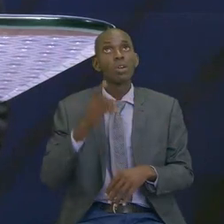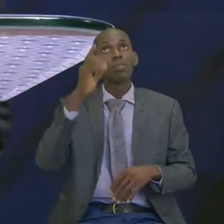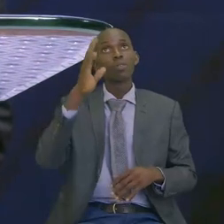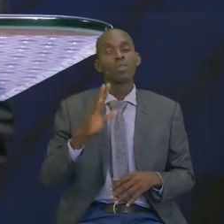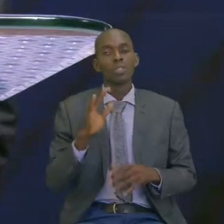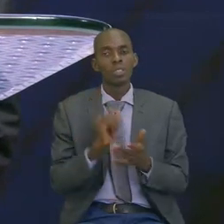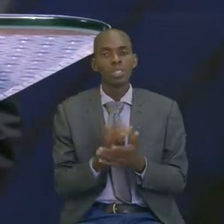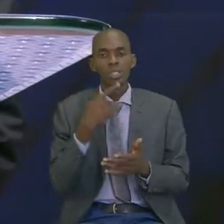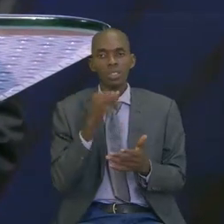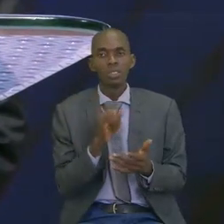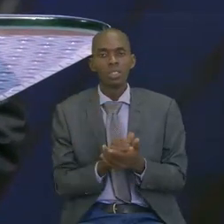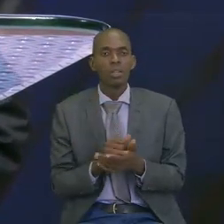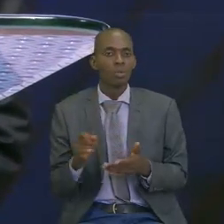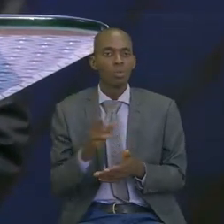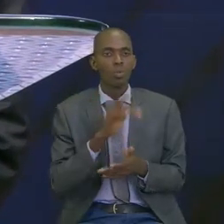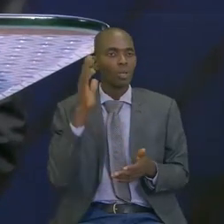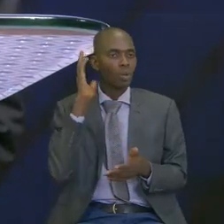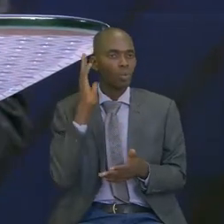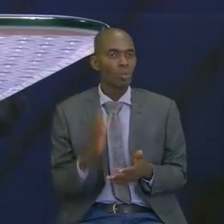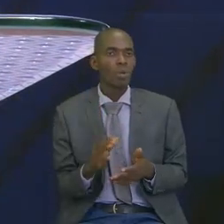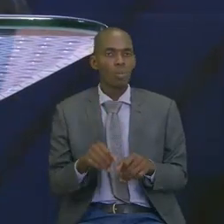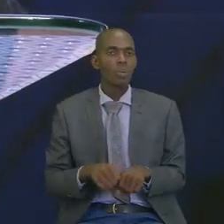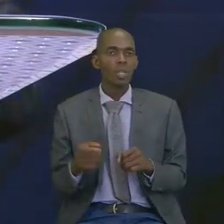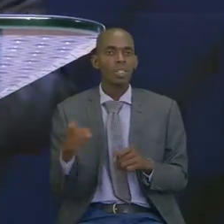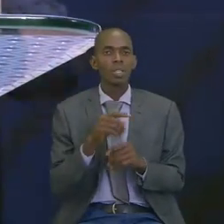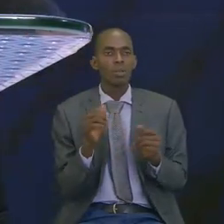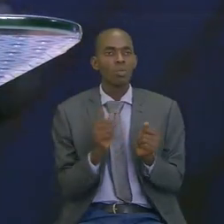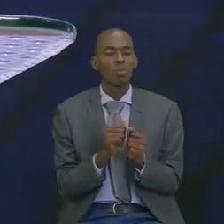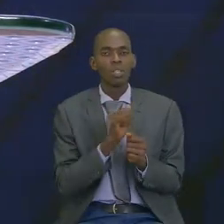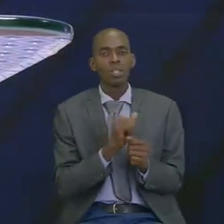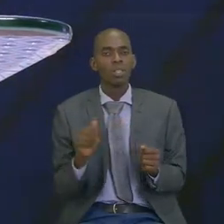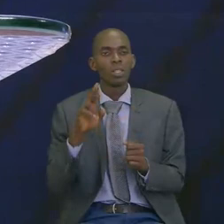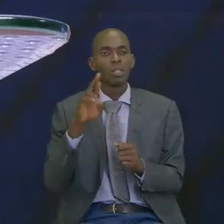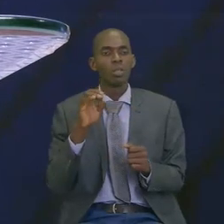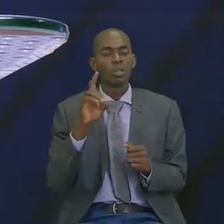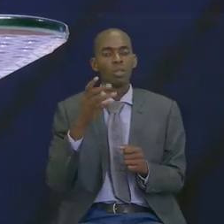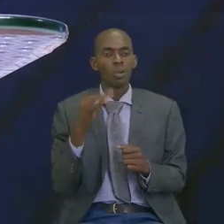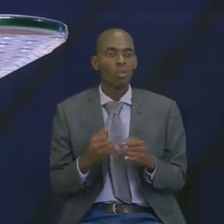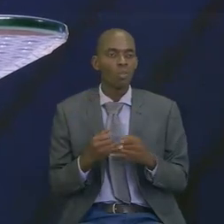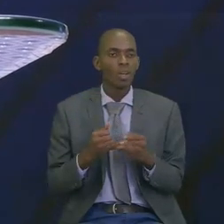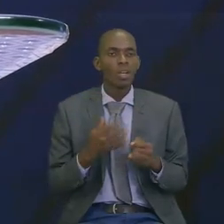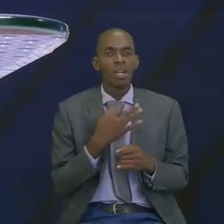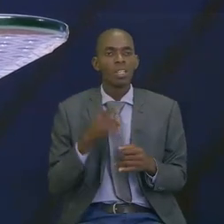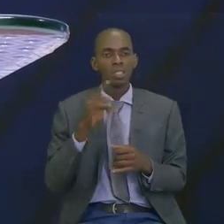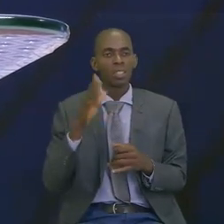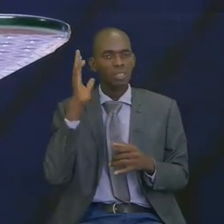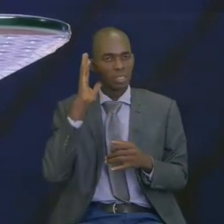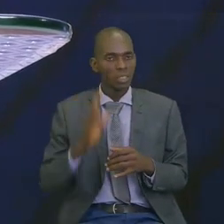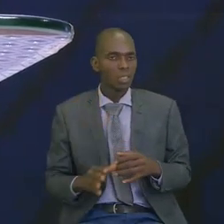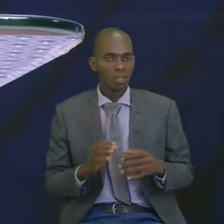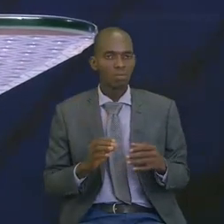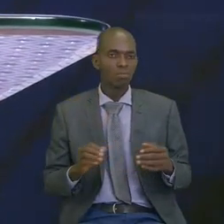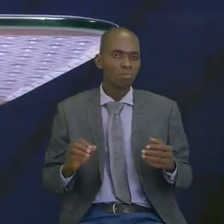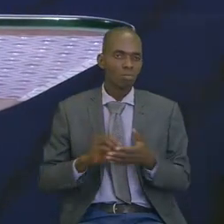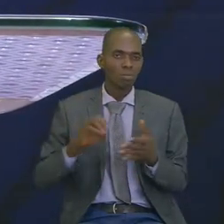shall break them with a rod of iron, and thou shalt dash them in pieces like a potter's vessel.